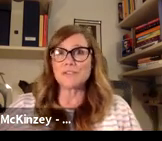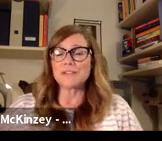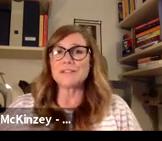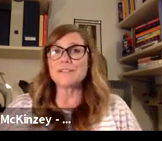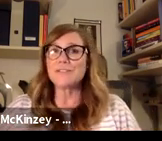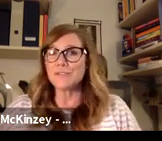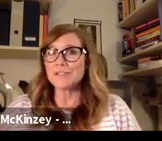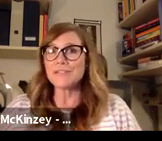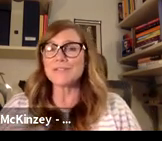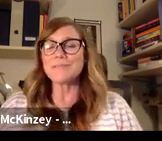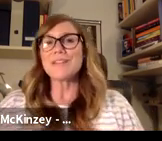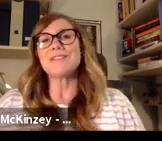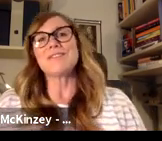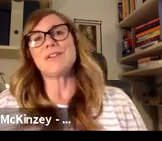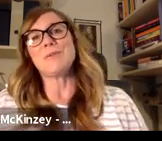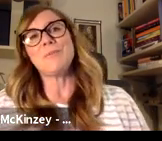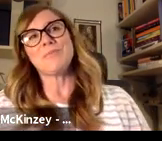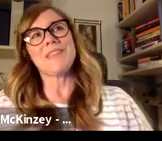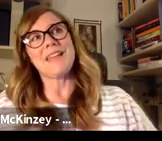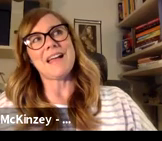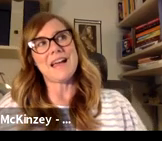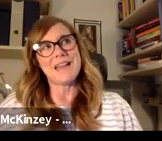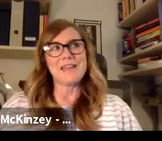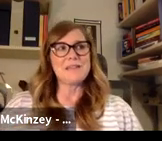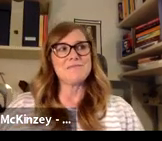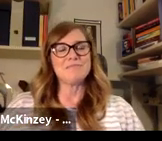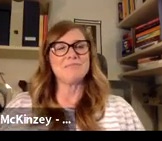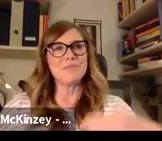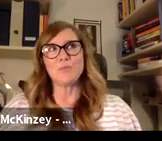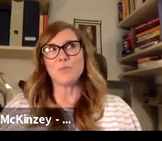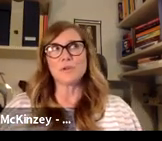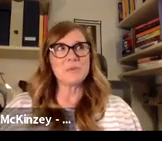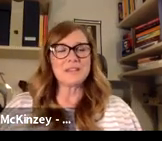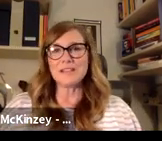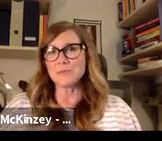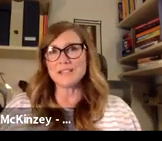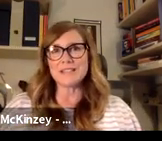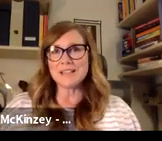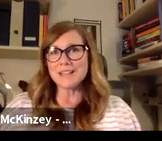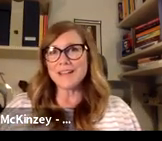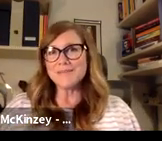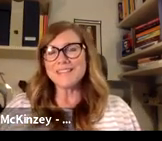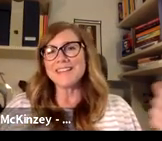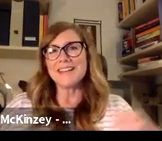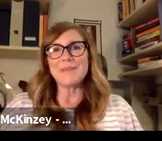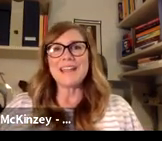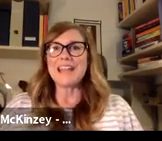serve different students. So I worked with kids with